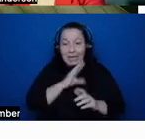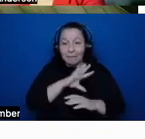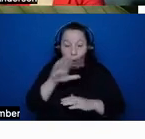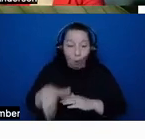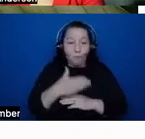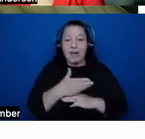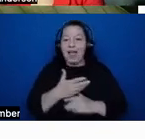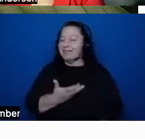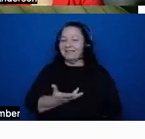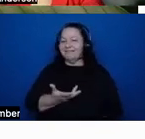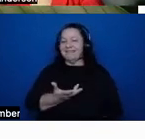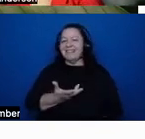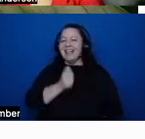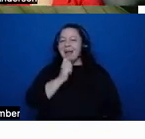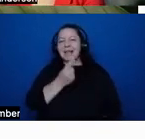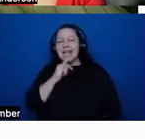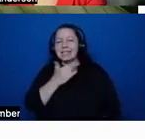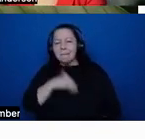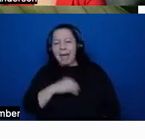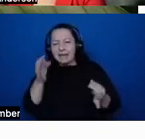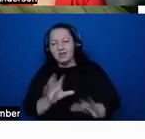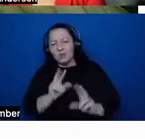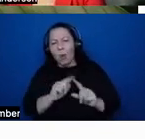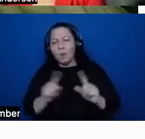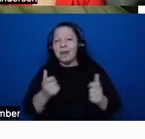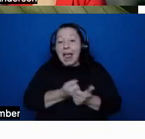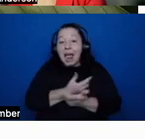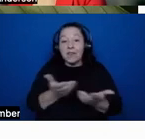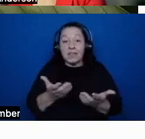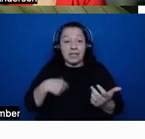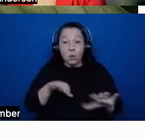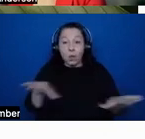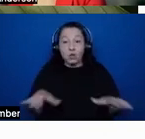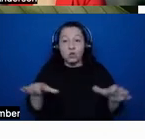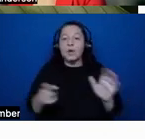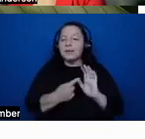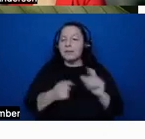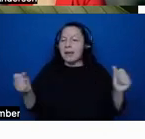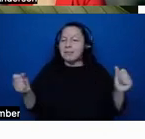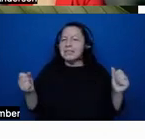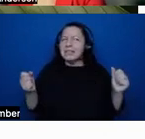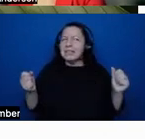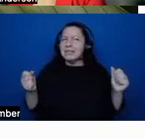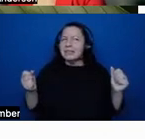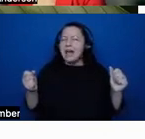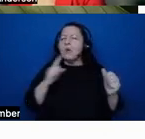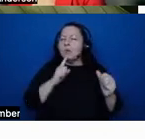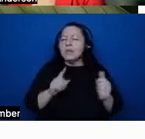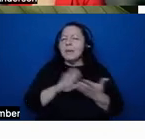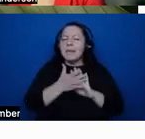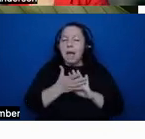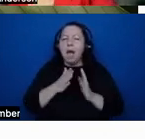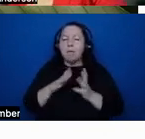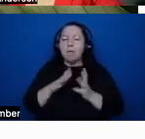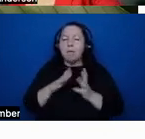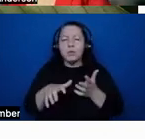oh, like everything that we do is sometimes clouded by a fear of what can be done to our children because of the harm that is